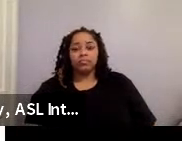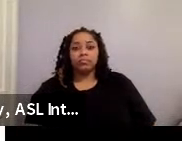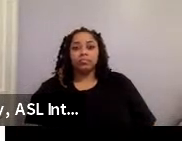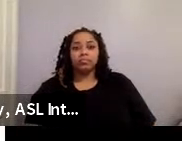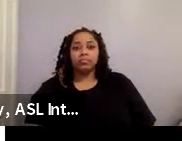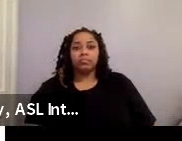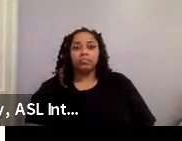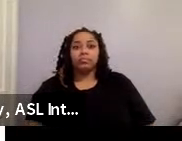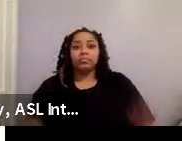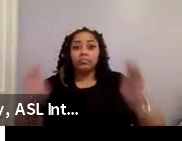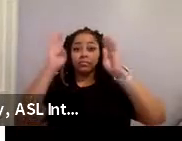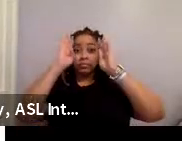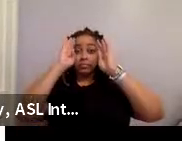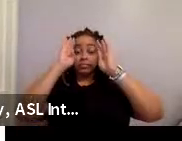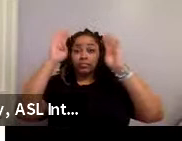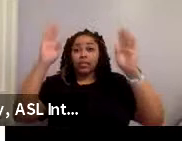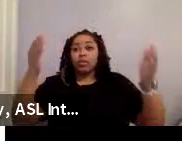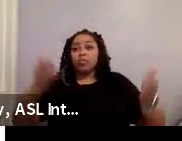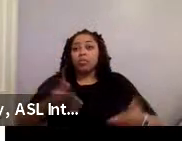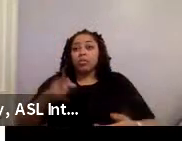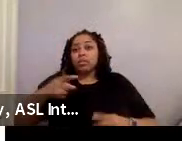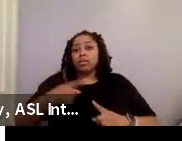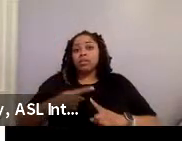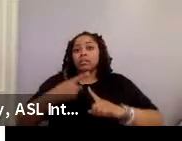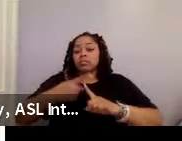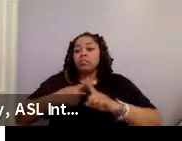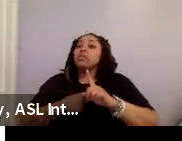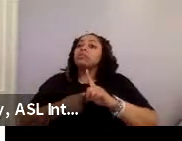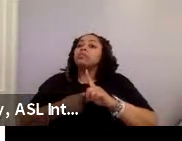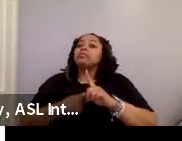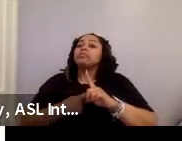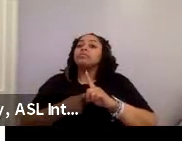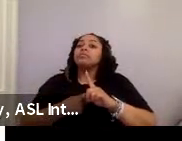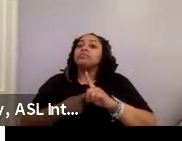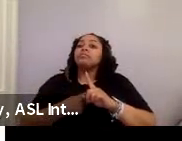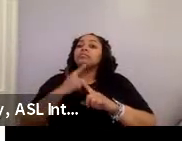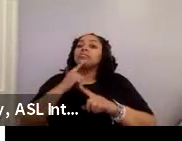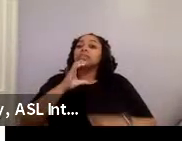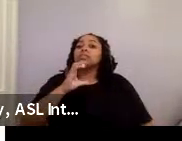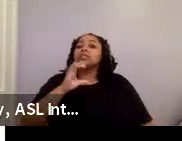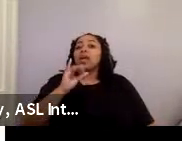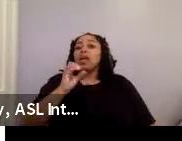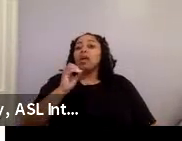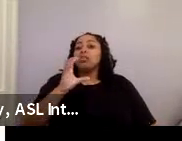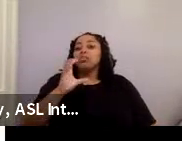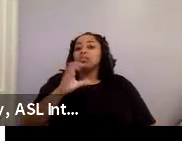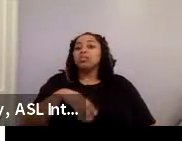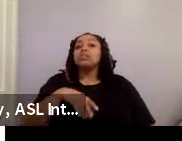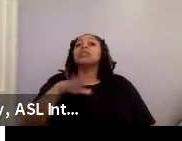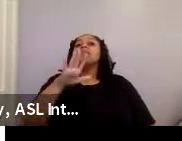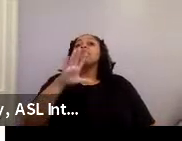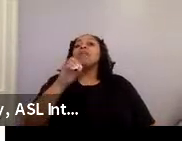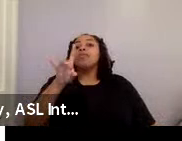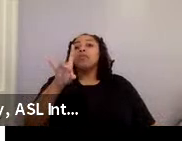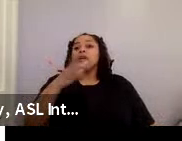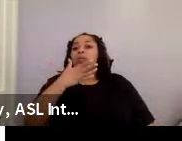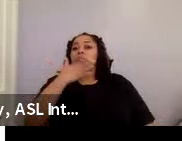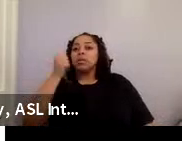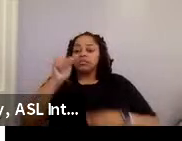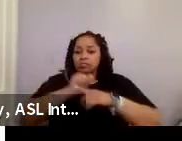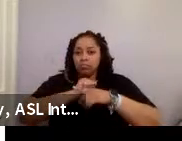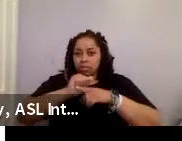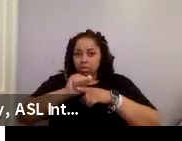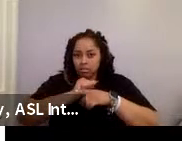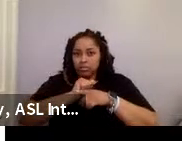Hello, welcome to this month's edition of the CIOC Section 508 Best Practices